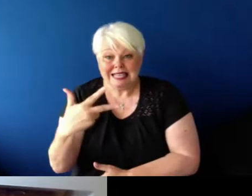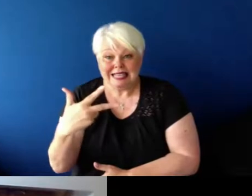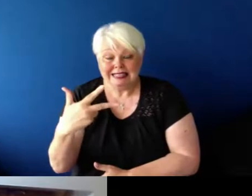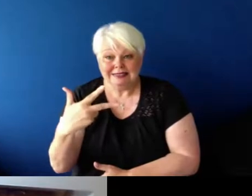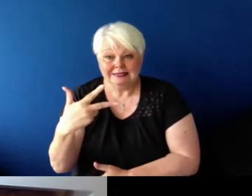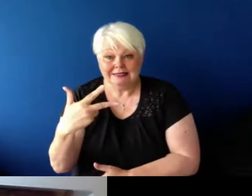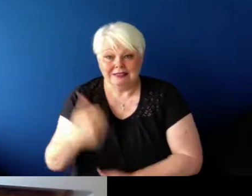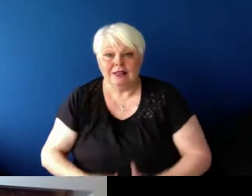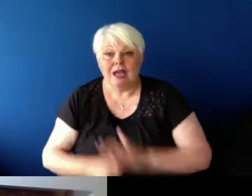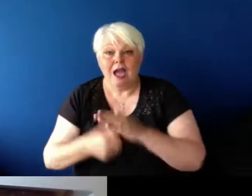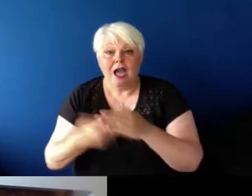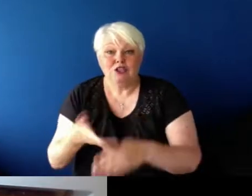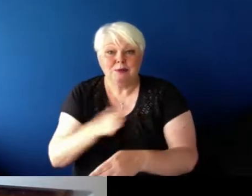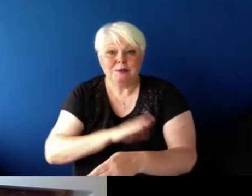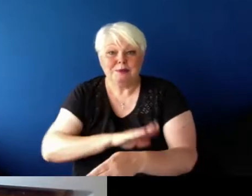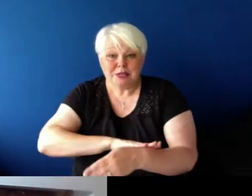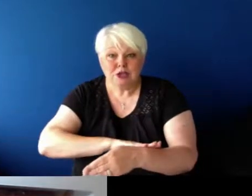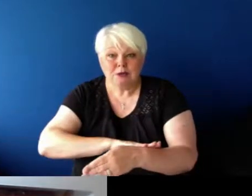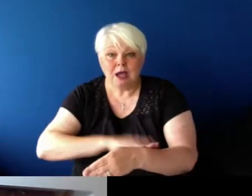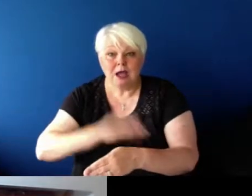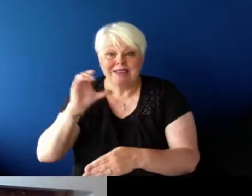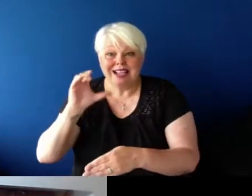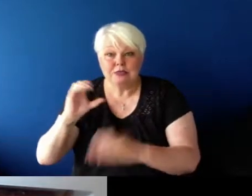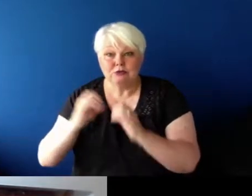Canterbury's award for her work in peace and reconciliation.